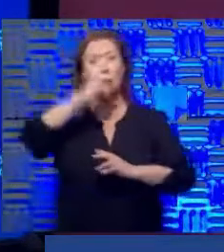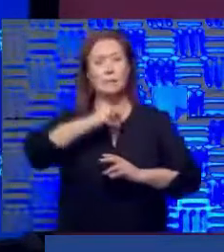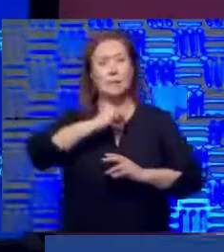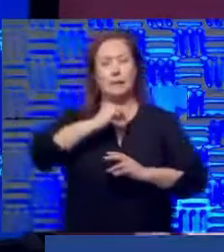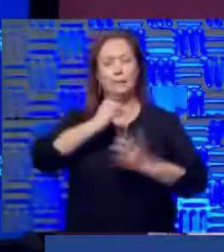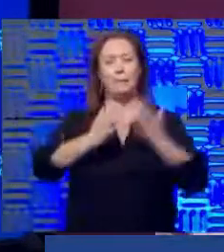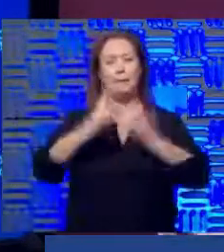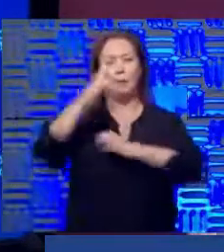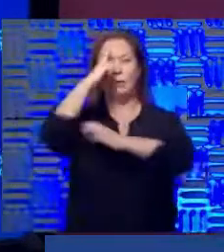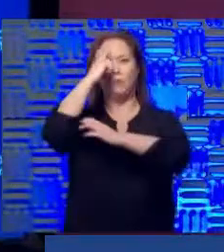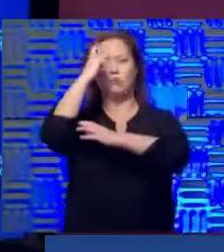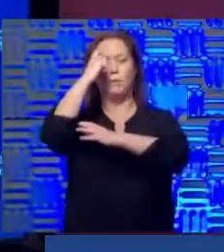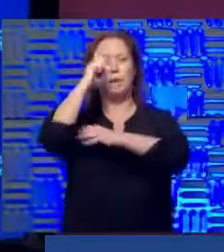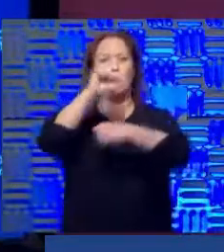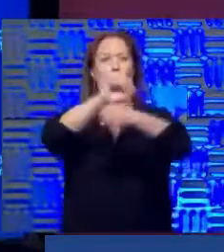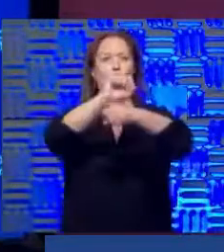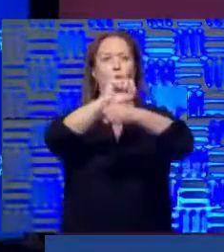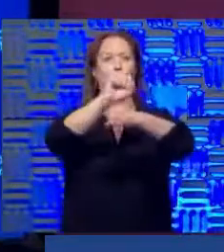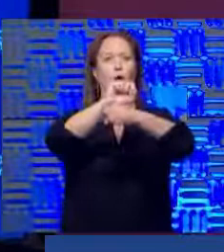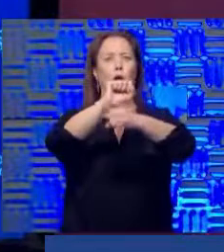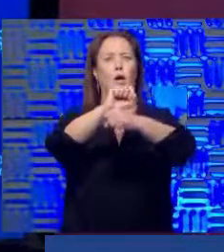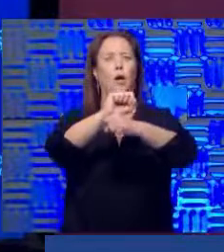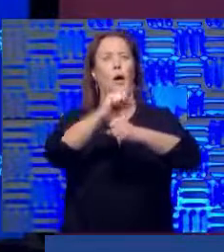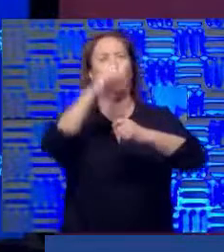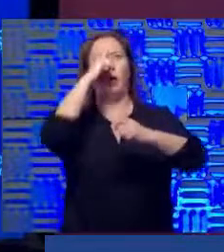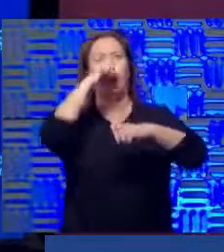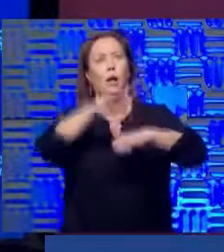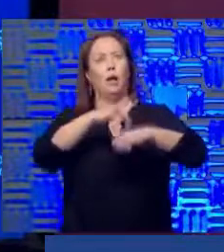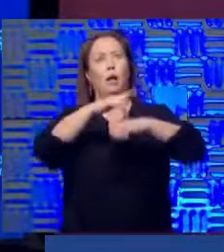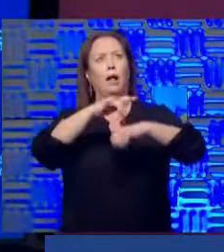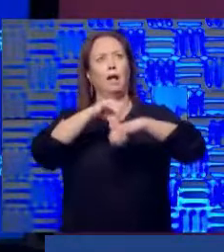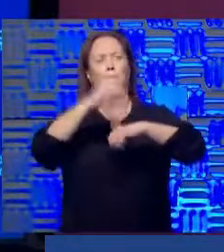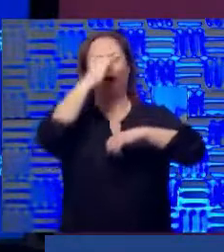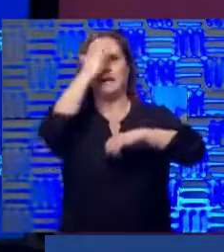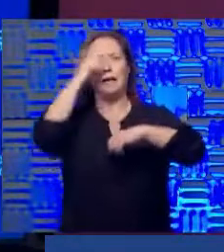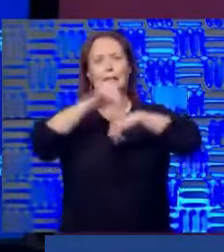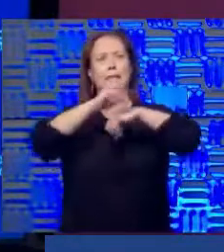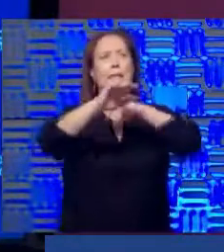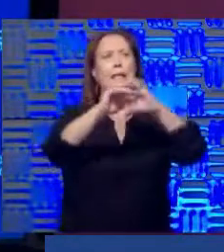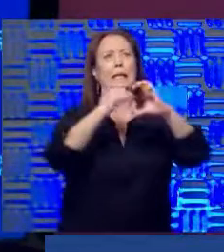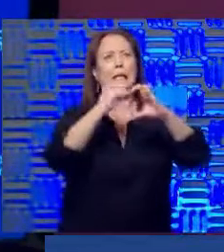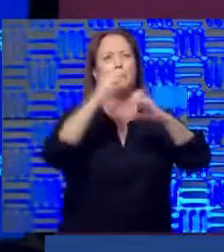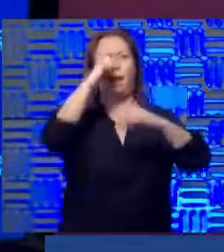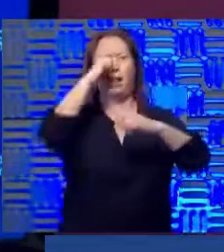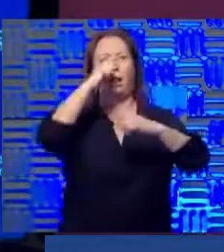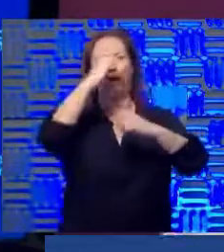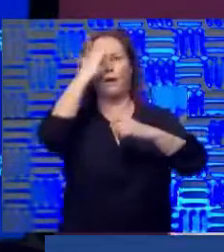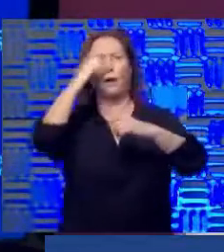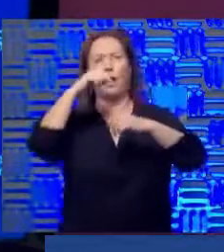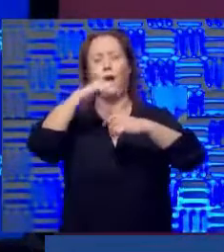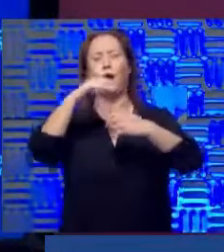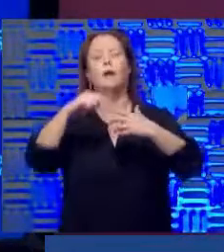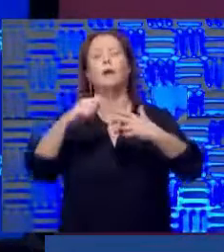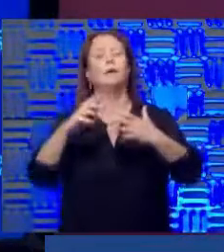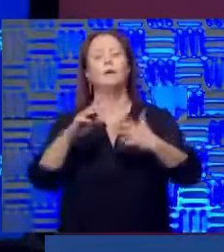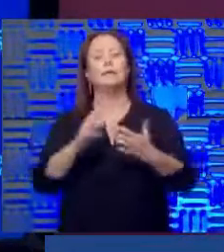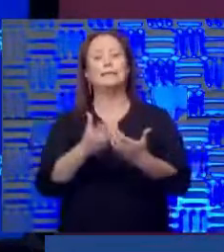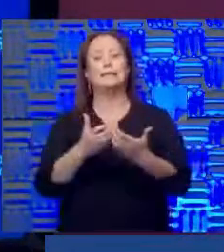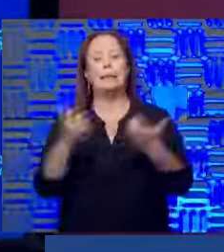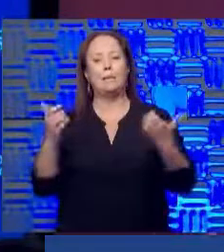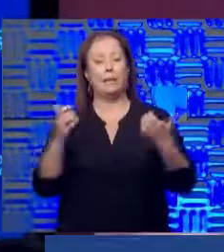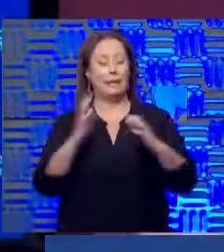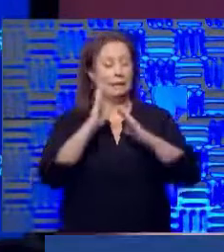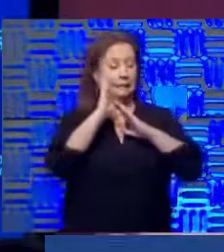have dreams about work, like wondering, what's an email? I didn't send this. I didn't do that. And so the more that we can separate our